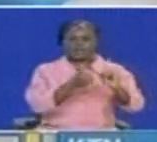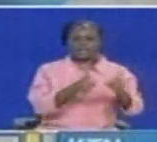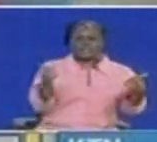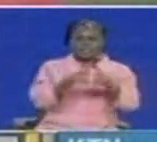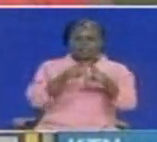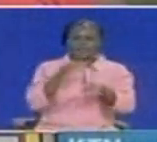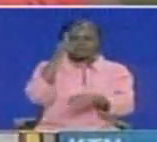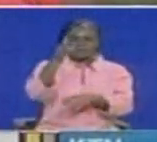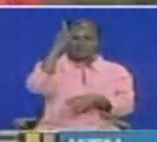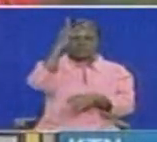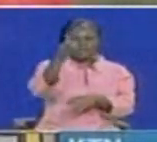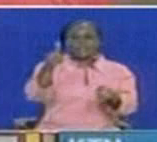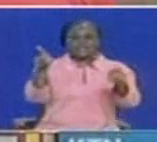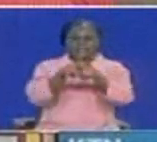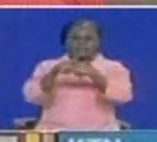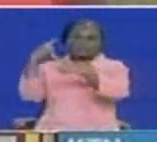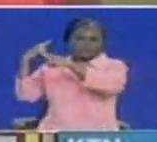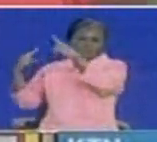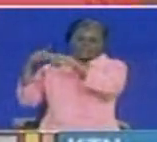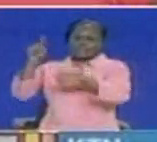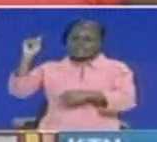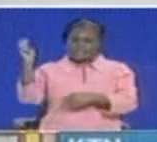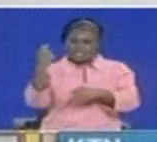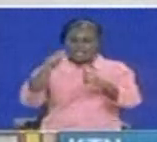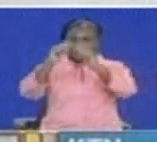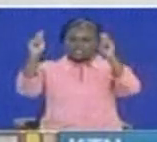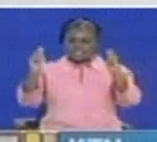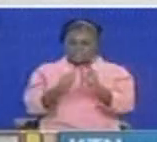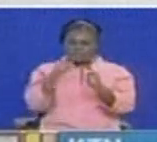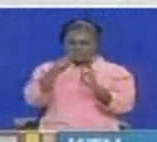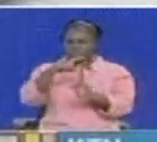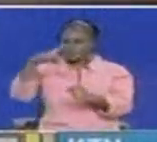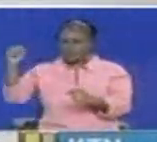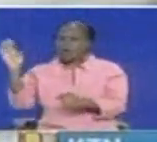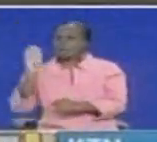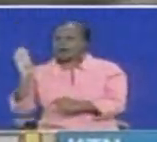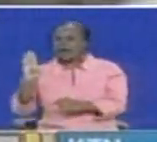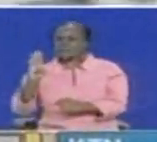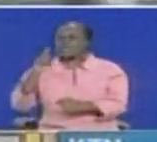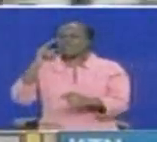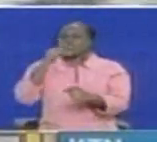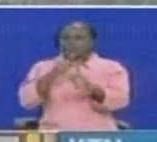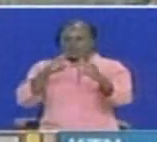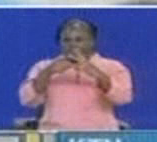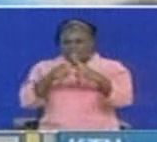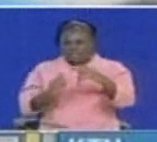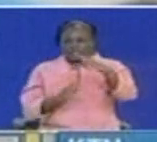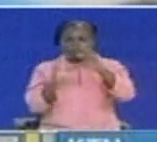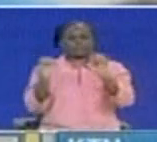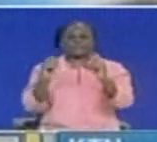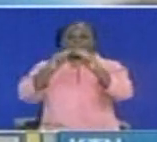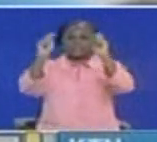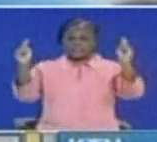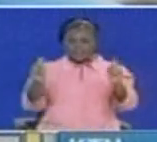the future. His experience aside, he says the Kenyan team will not be heading to Bahamas for the sake of making to the start list. As a